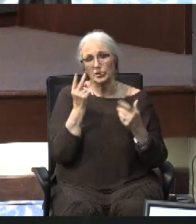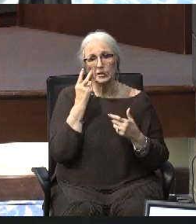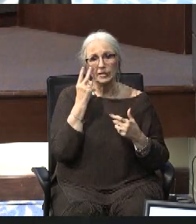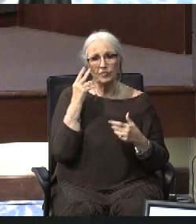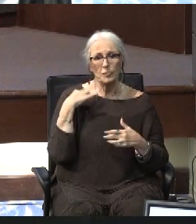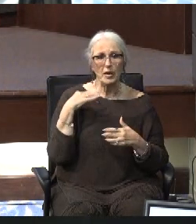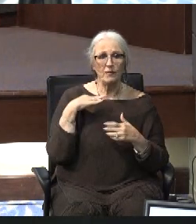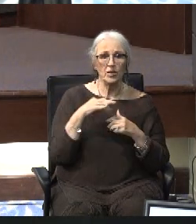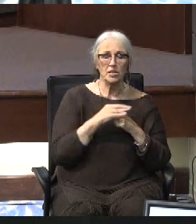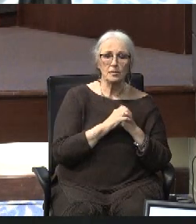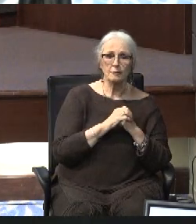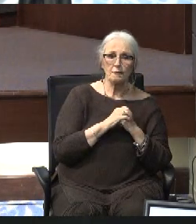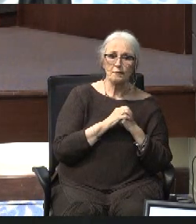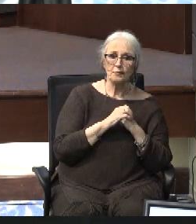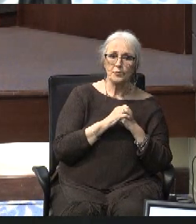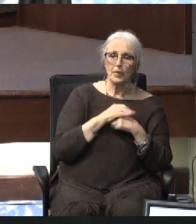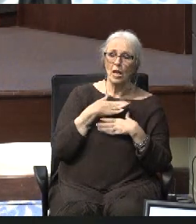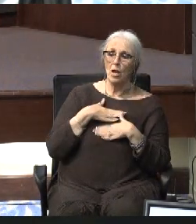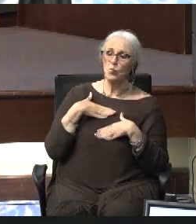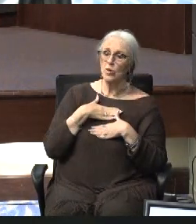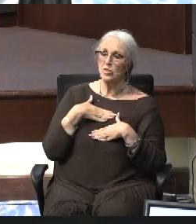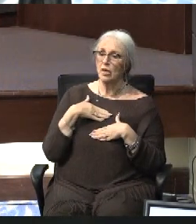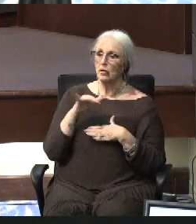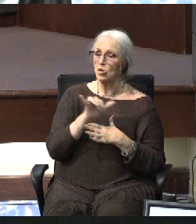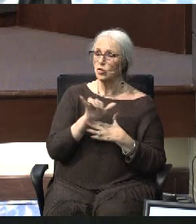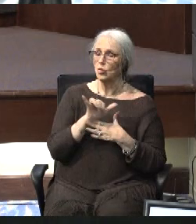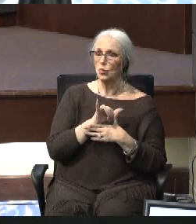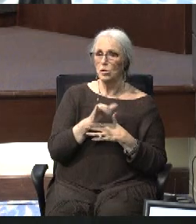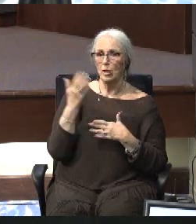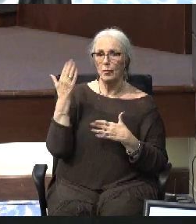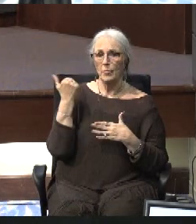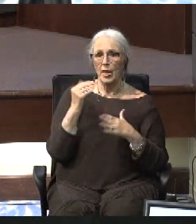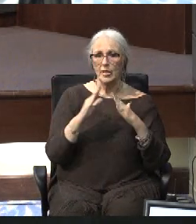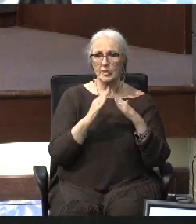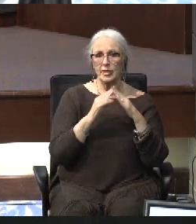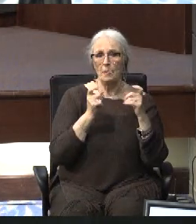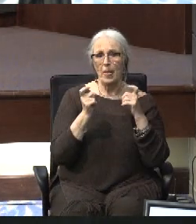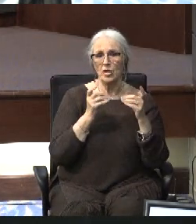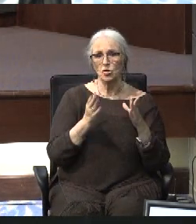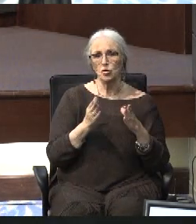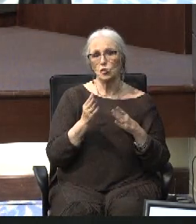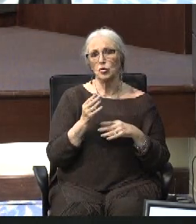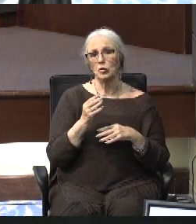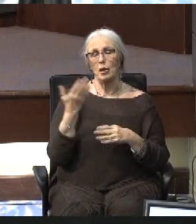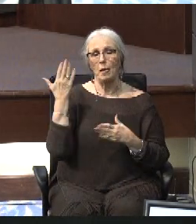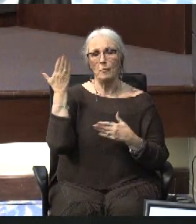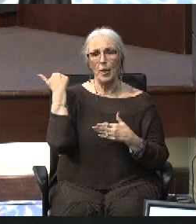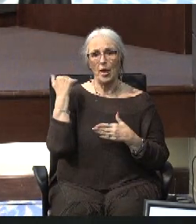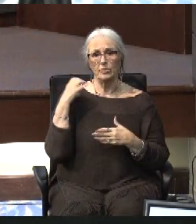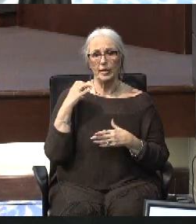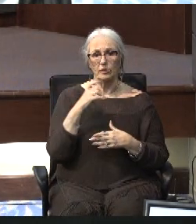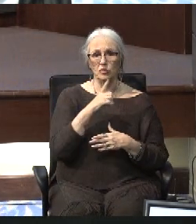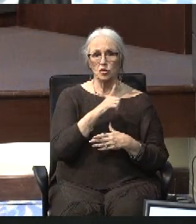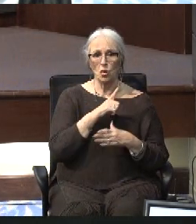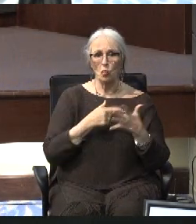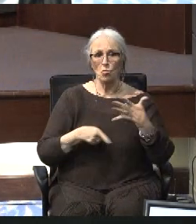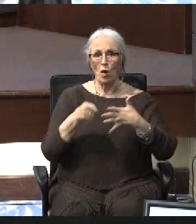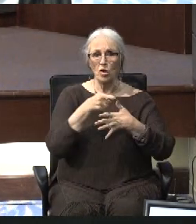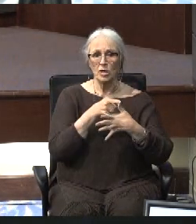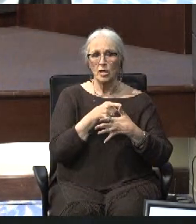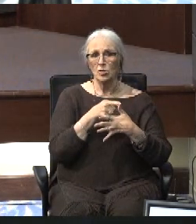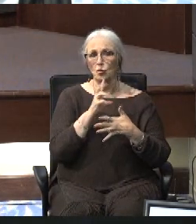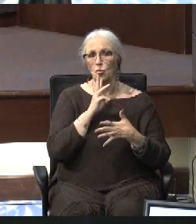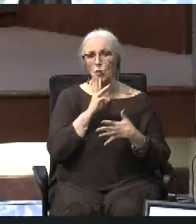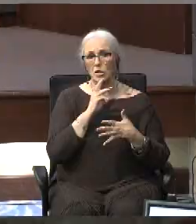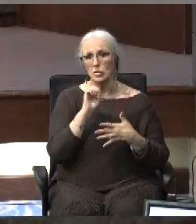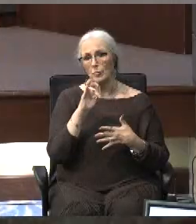benefit. I appreciate it as well. I think past city managers here in Waco and past councils have really prioritized our